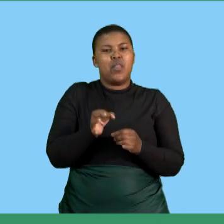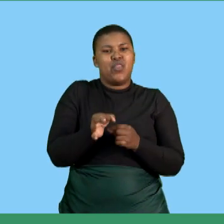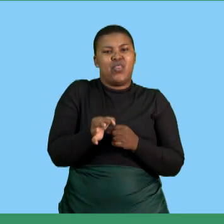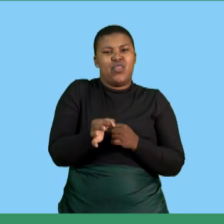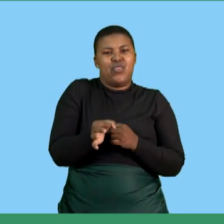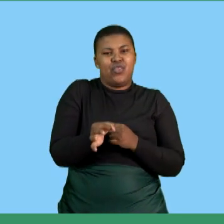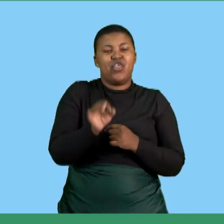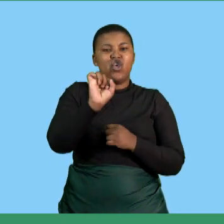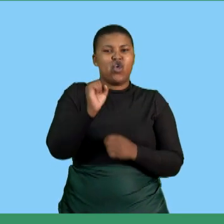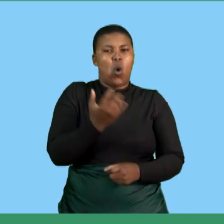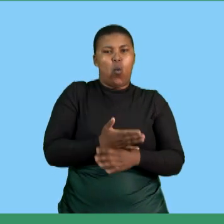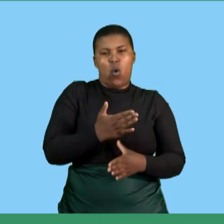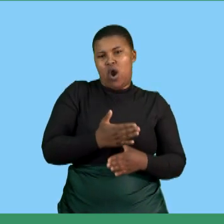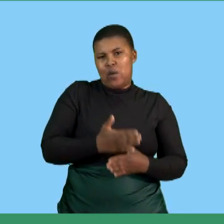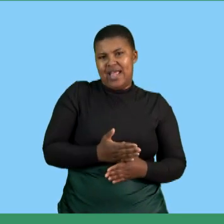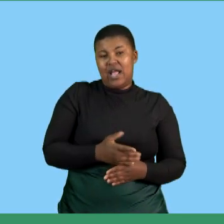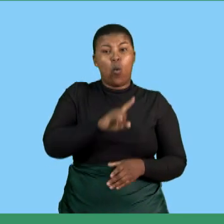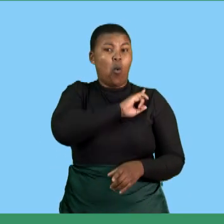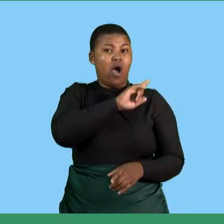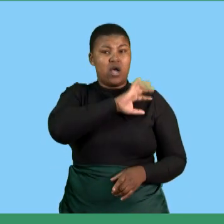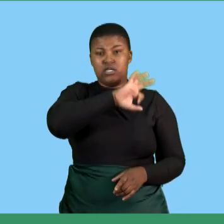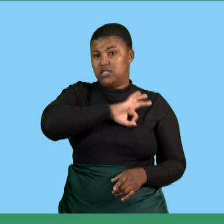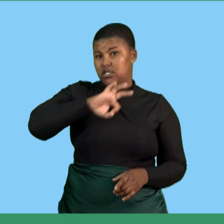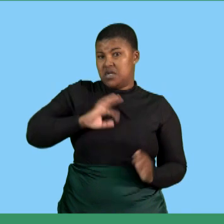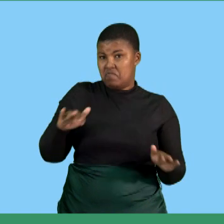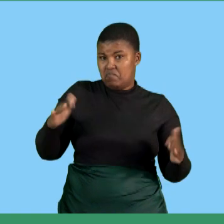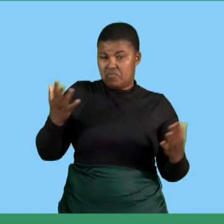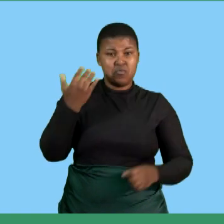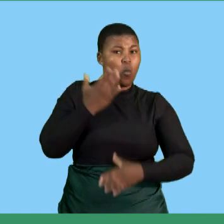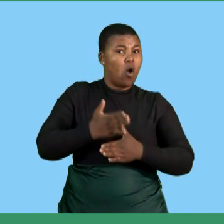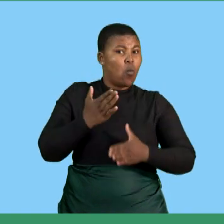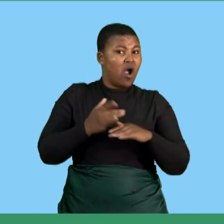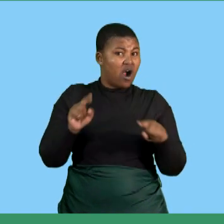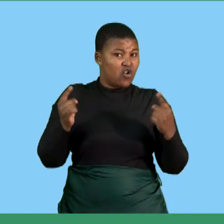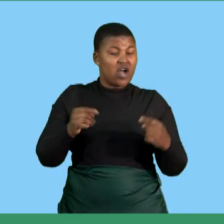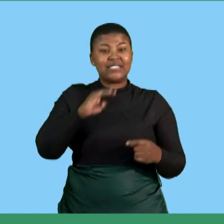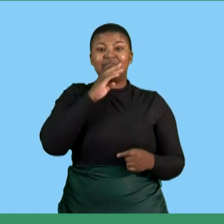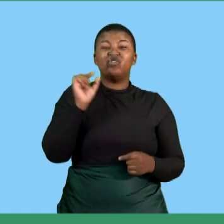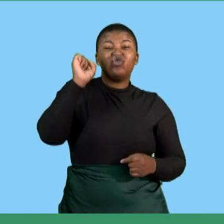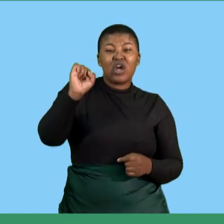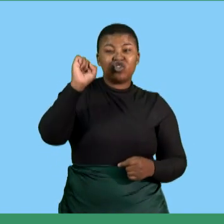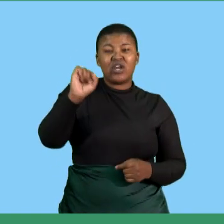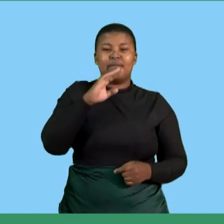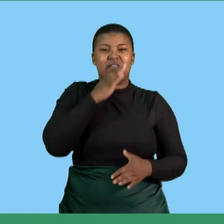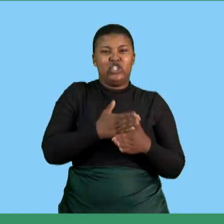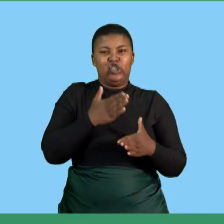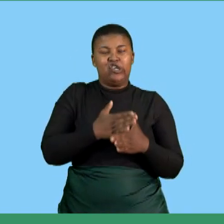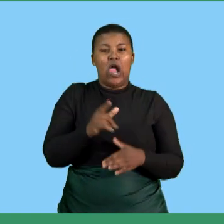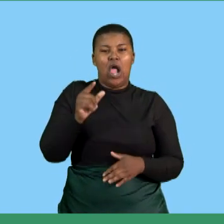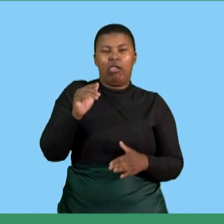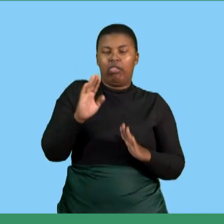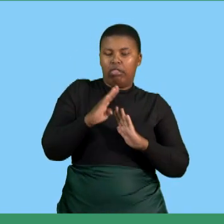delays in your productivity because, of course, there will not be employees to be productive. So strikes means